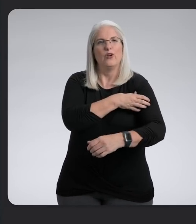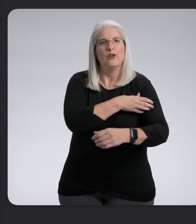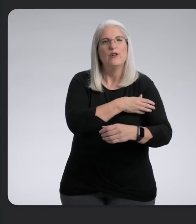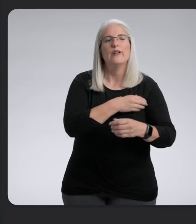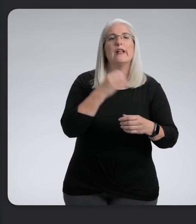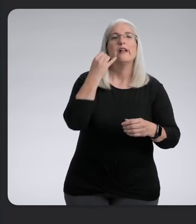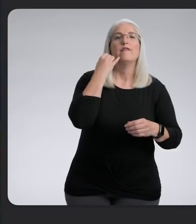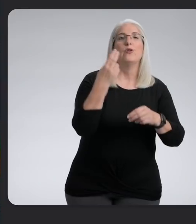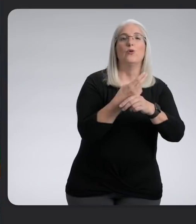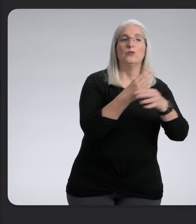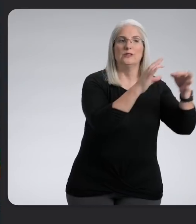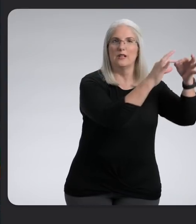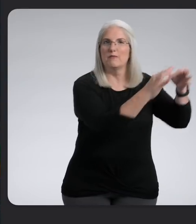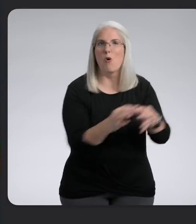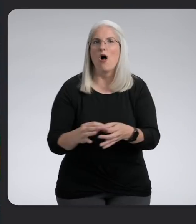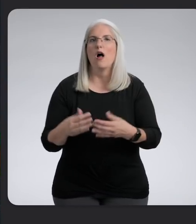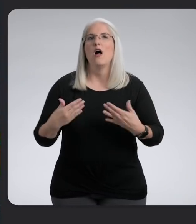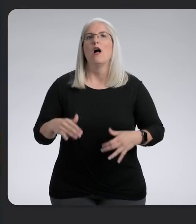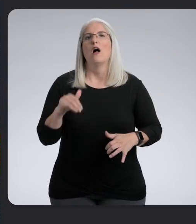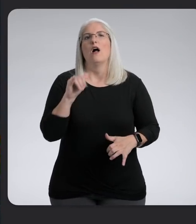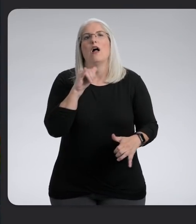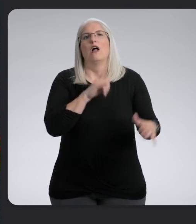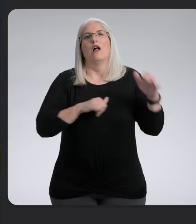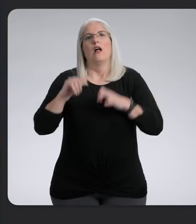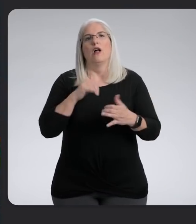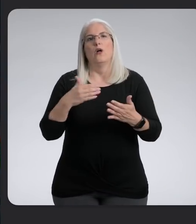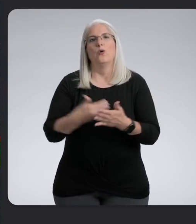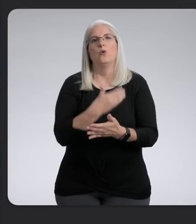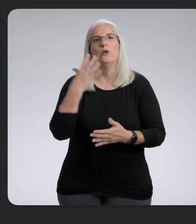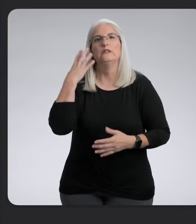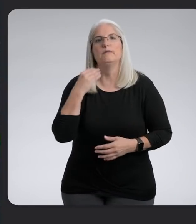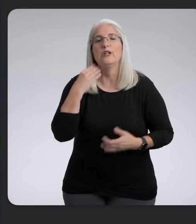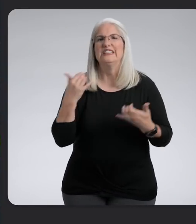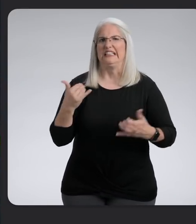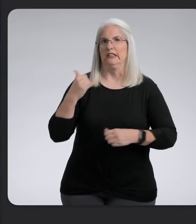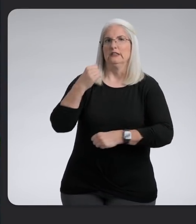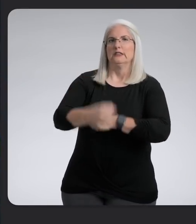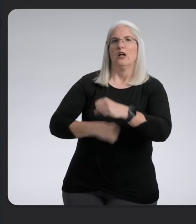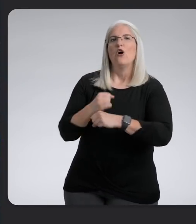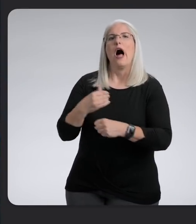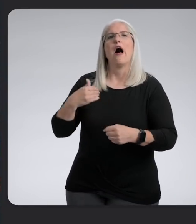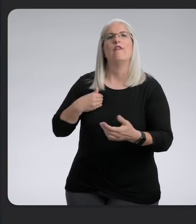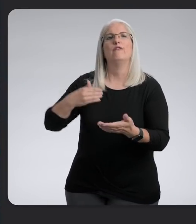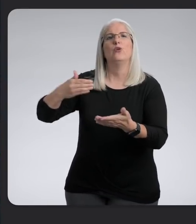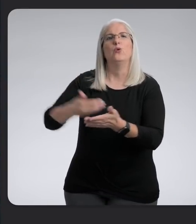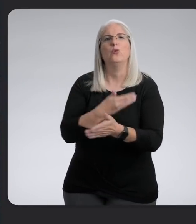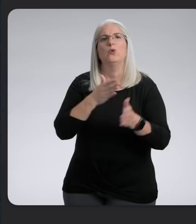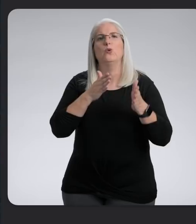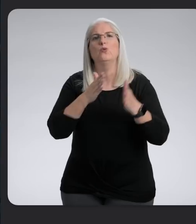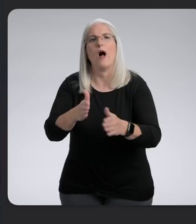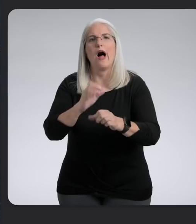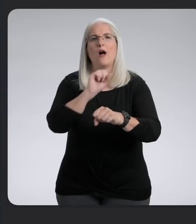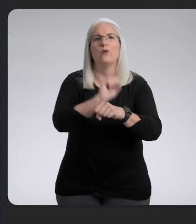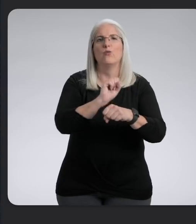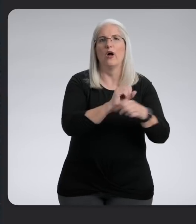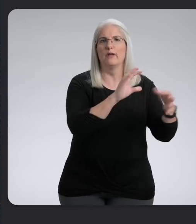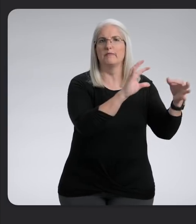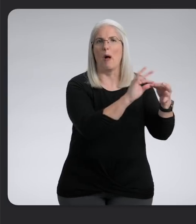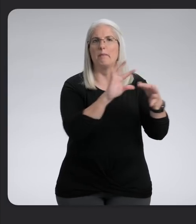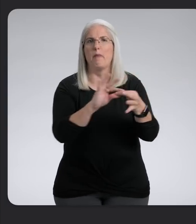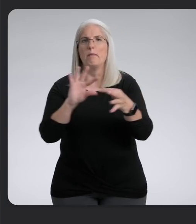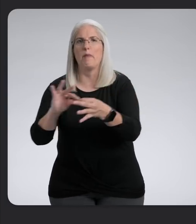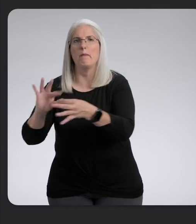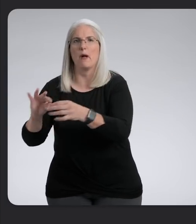truly magical. This year, we've created a completely new way to work across your devices with greater precision and speed, and we call